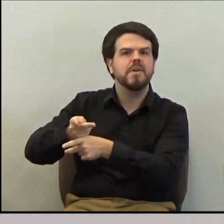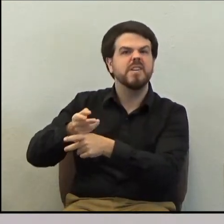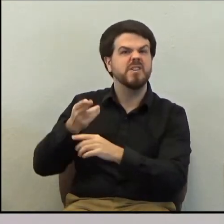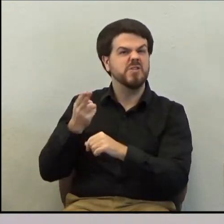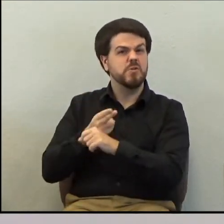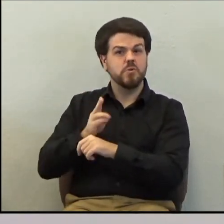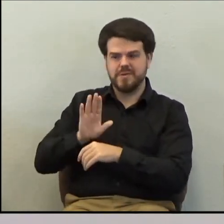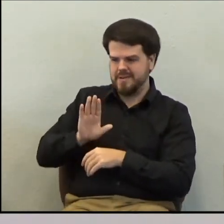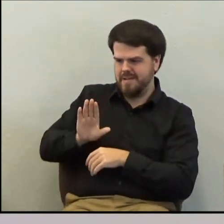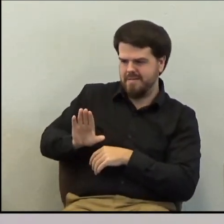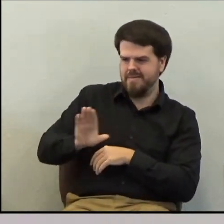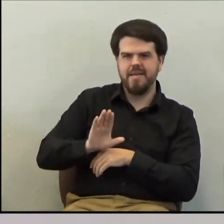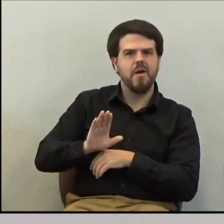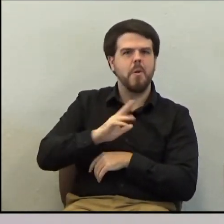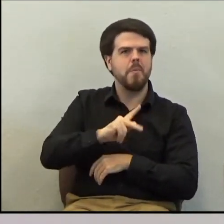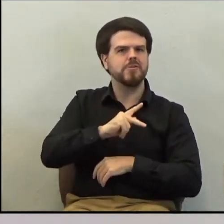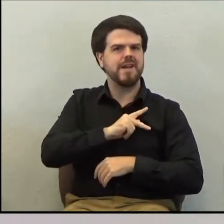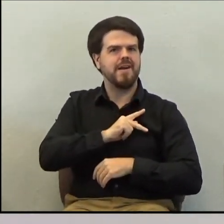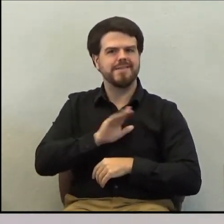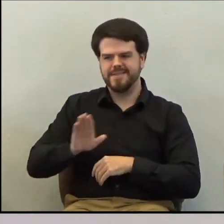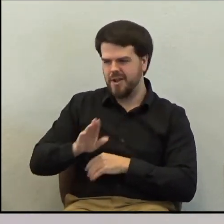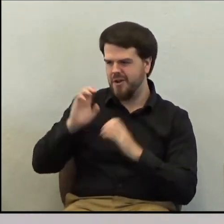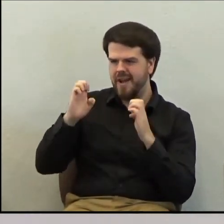personality, using their education.